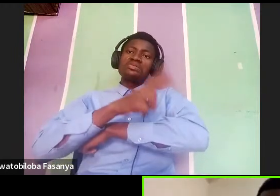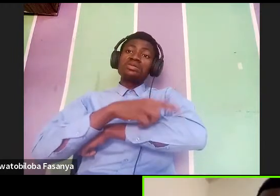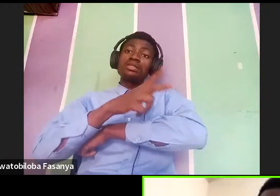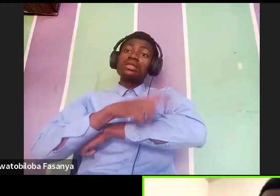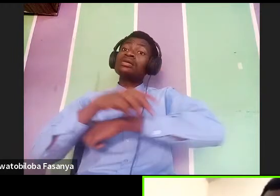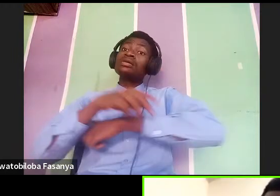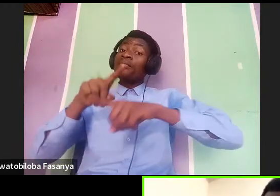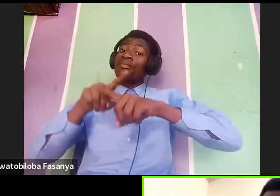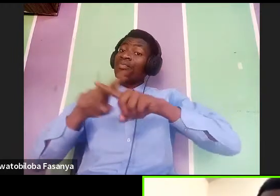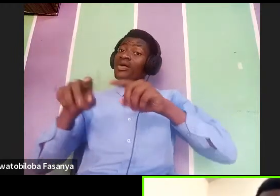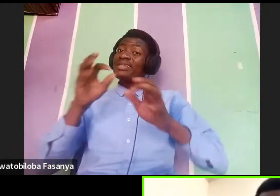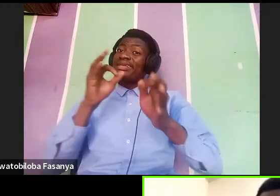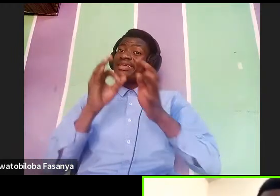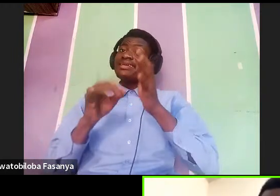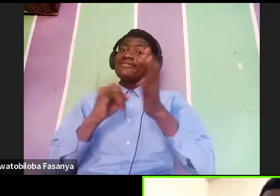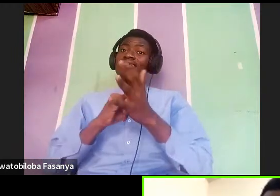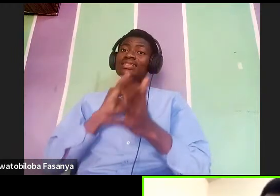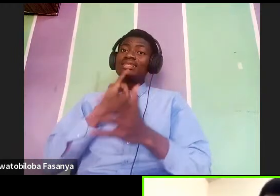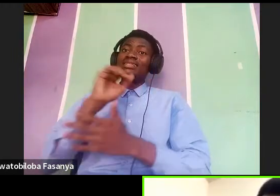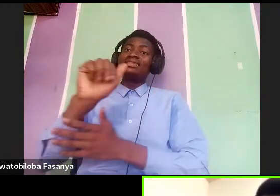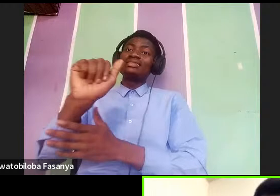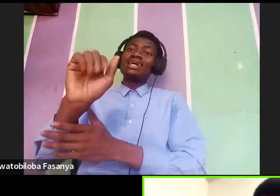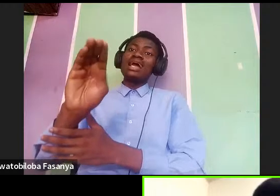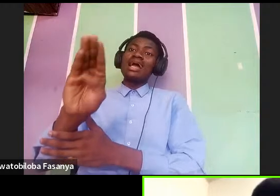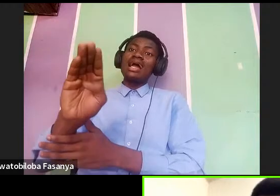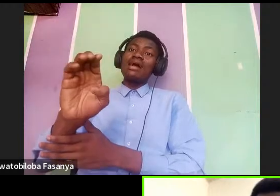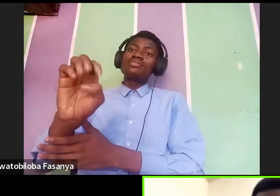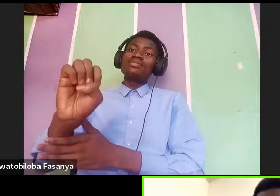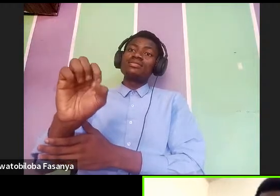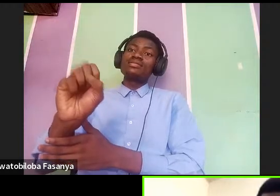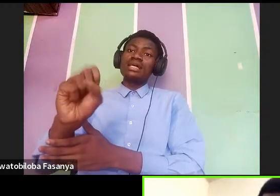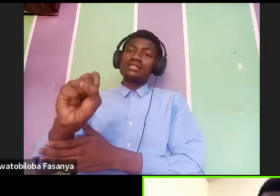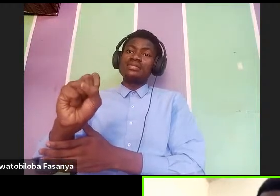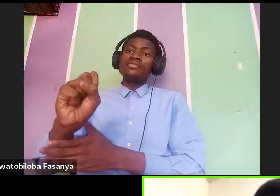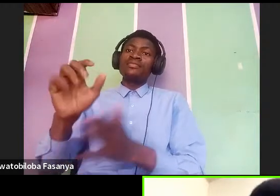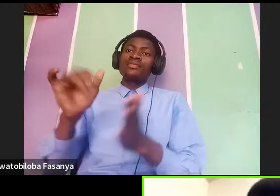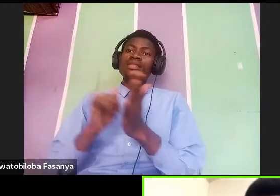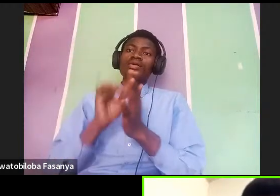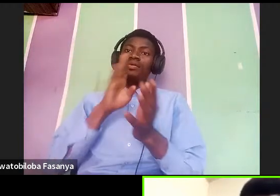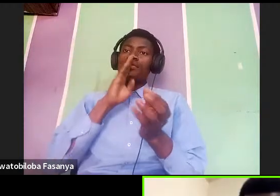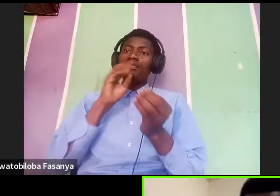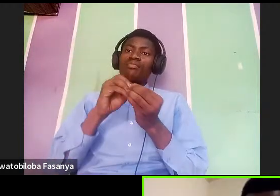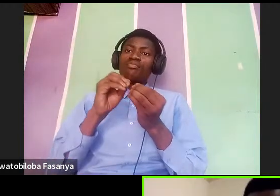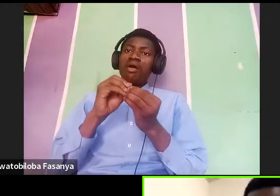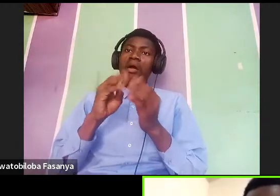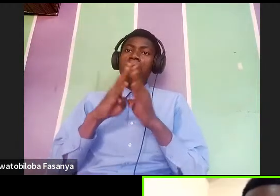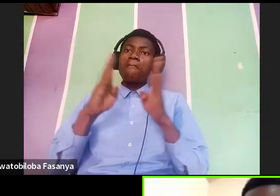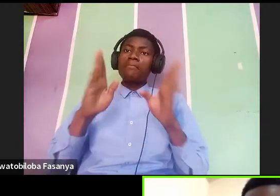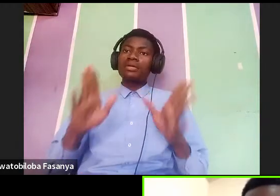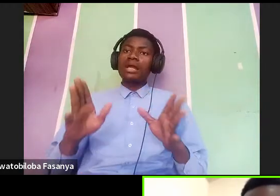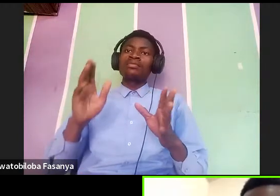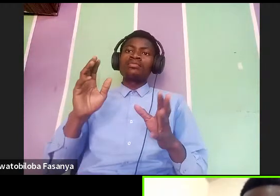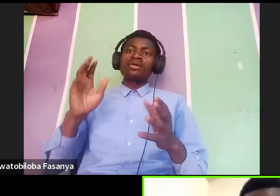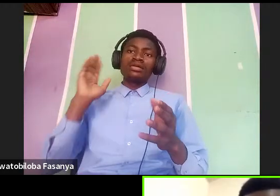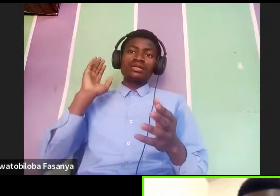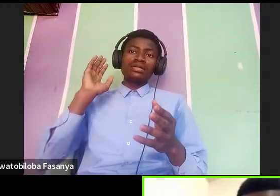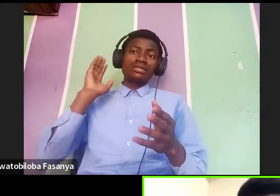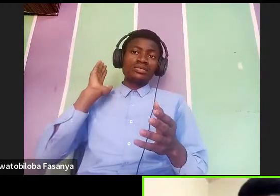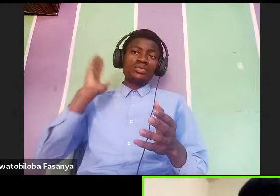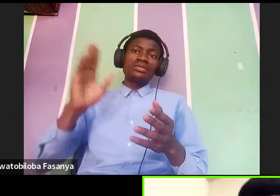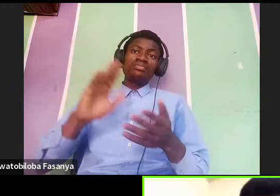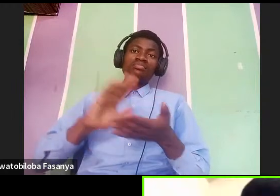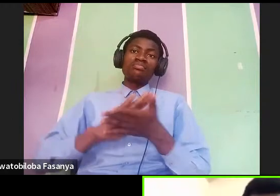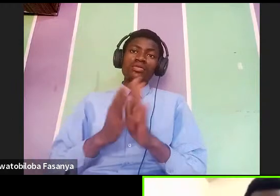get better. It will be more painful. The swelling will be growing bigger, especially in light complexion people. You'll have